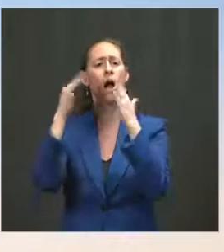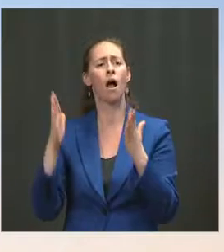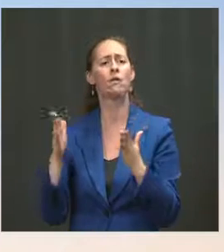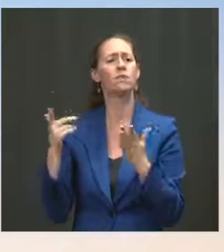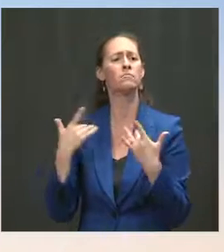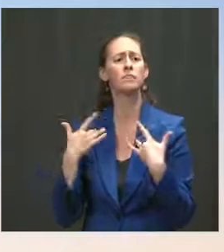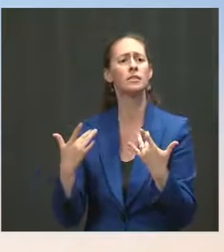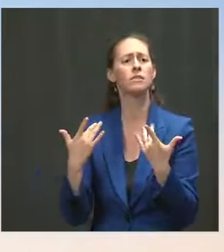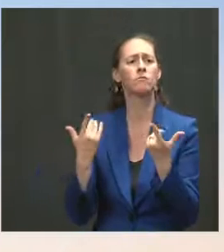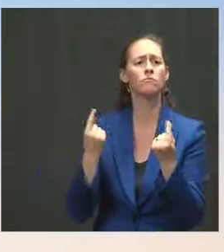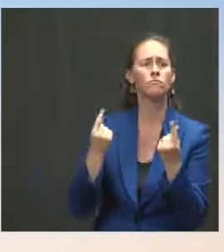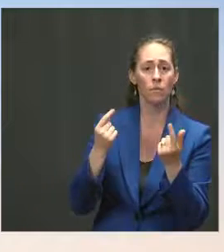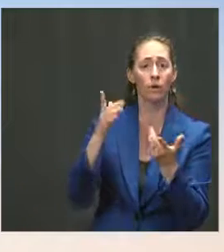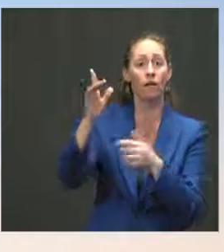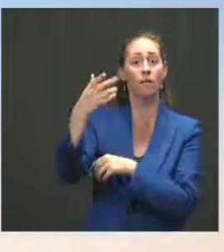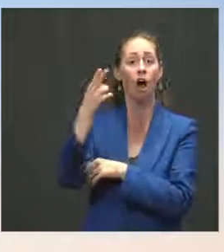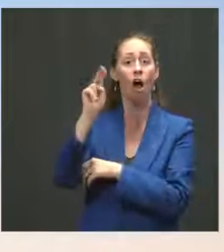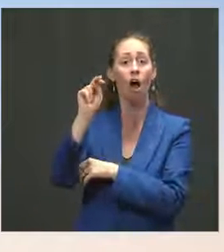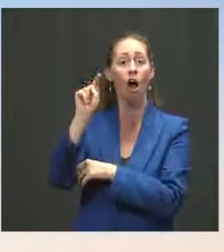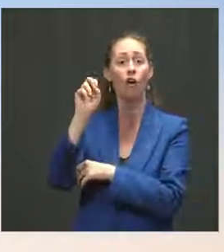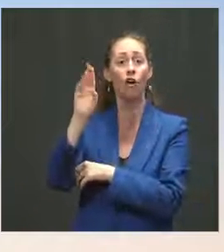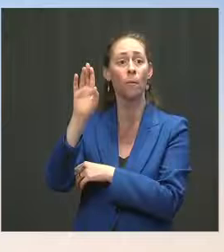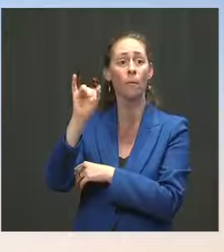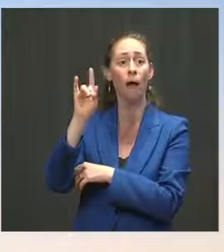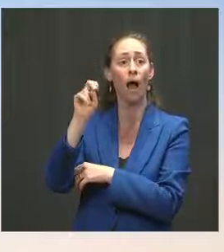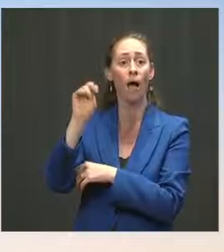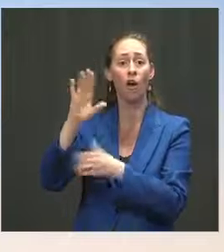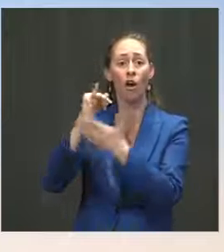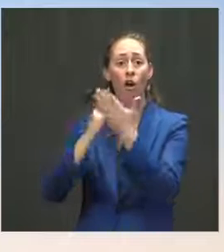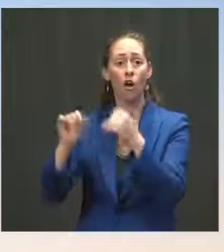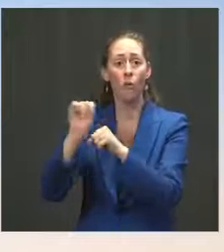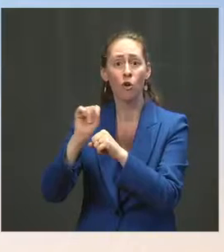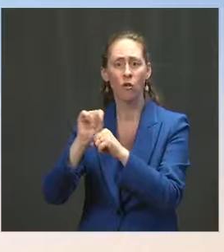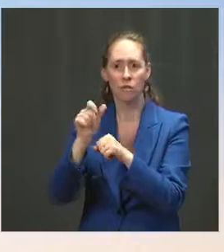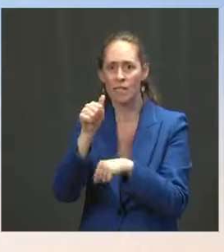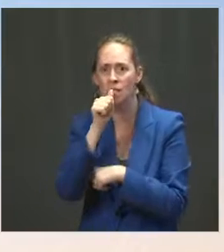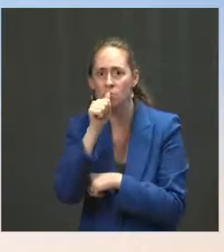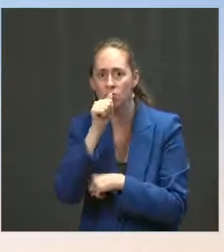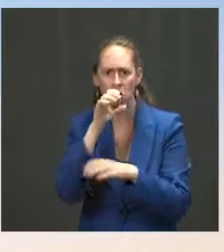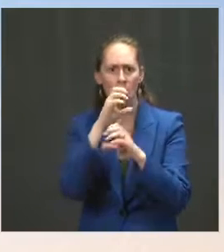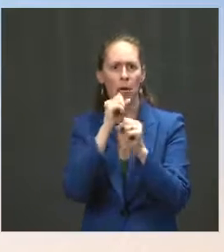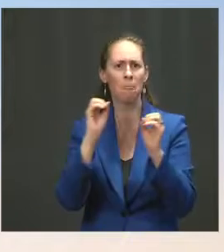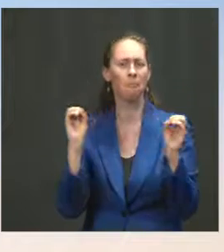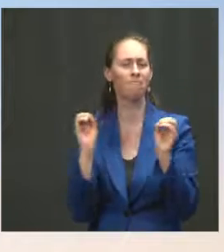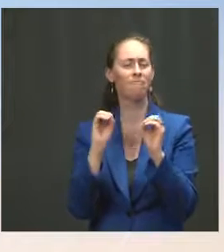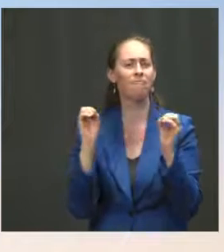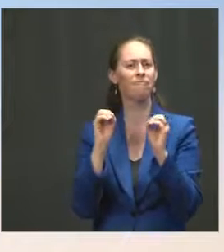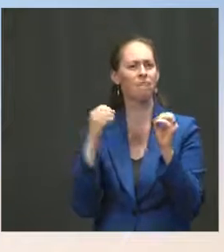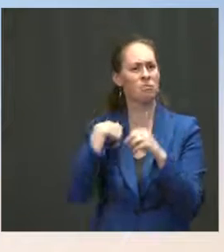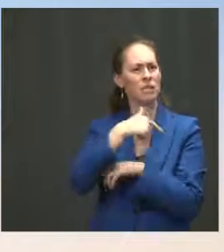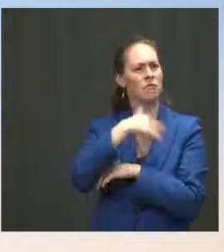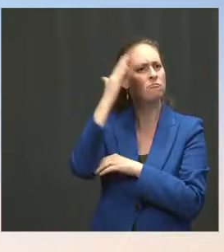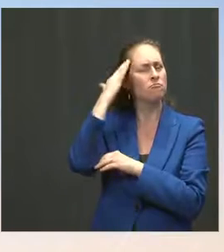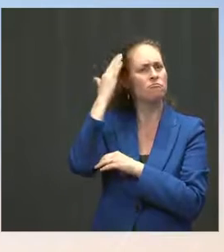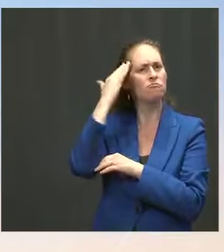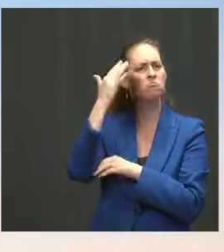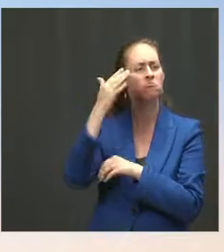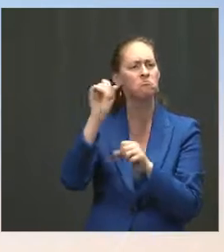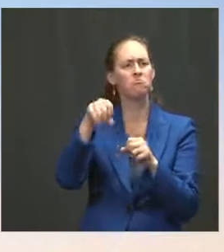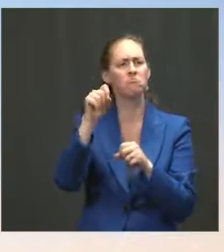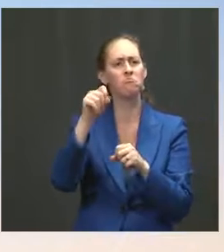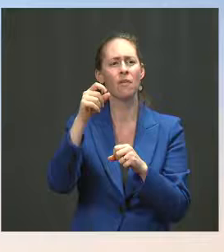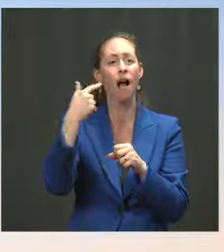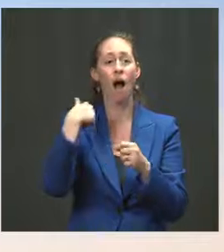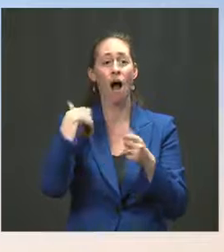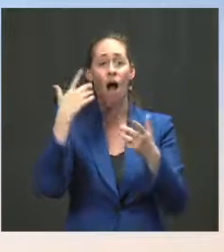I don't think I have anything to add in that regard. And no, I can confirm we are not going to be providing information about the comings and goings of the president's